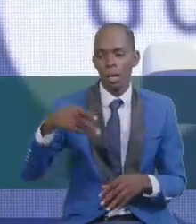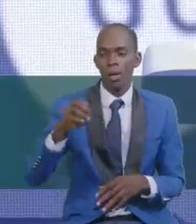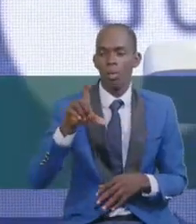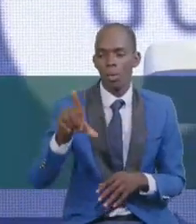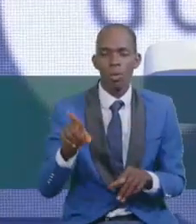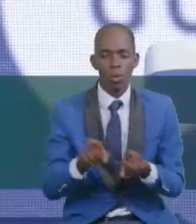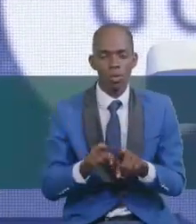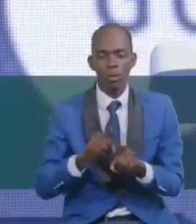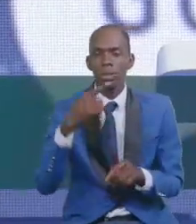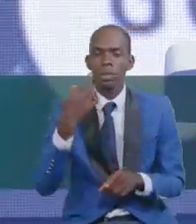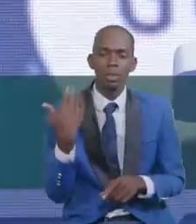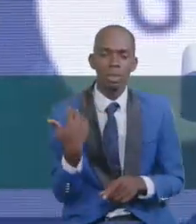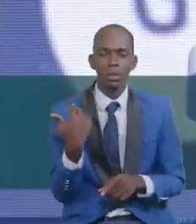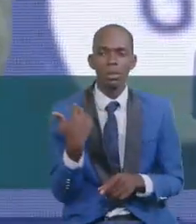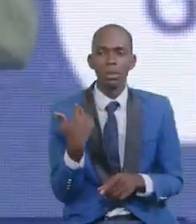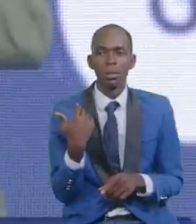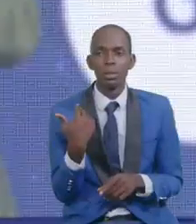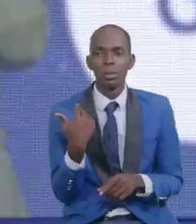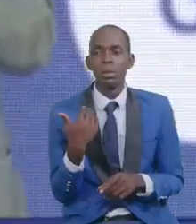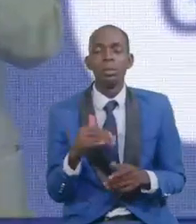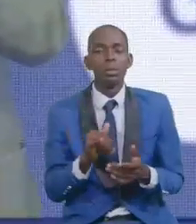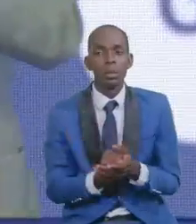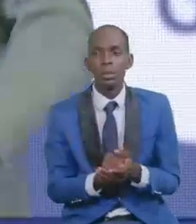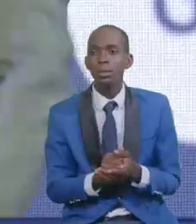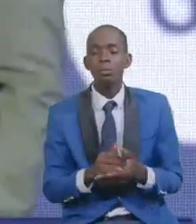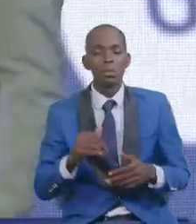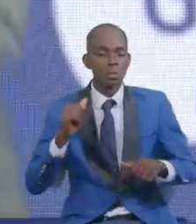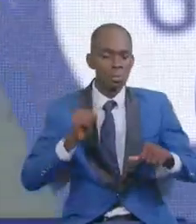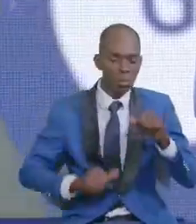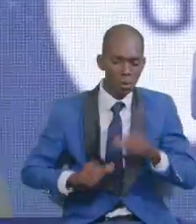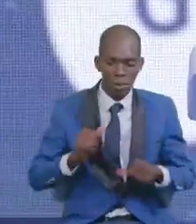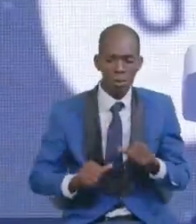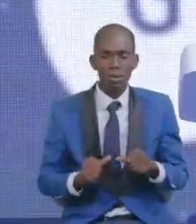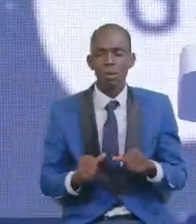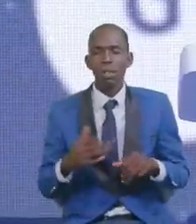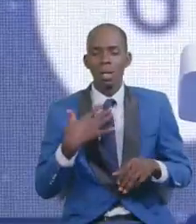said, fightings without and fears within.